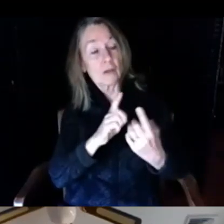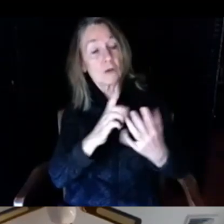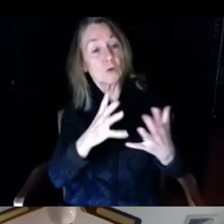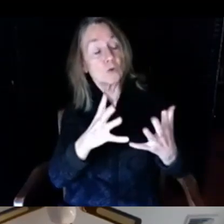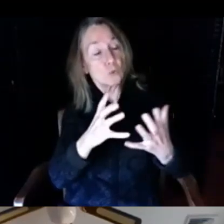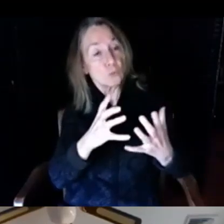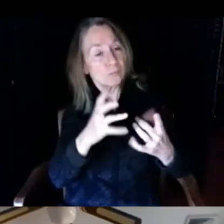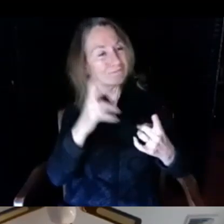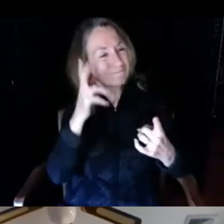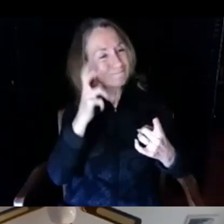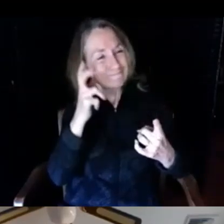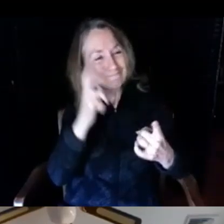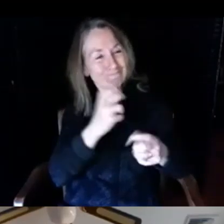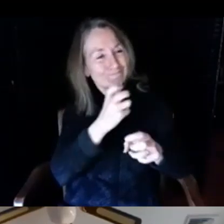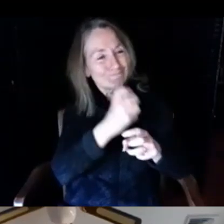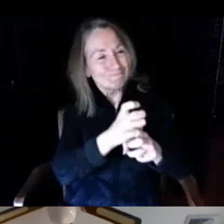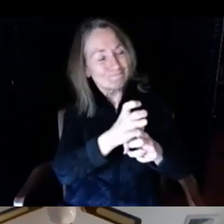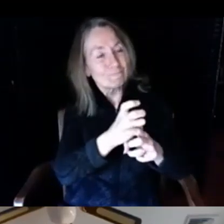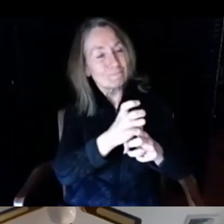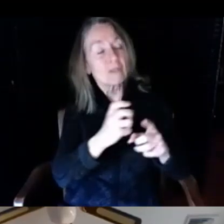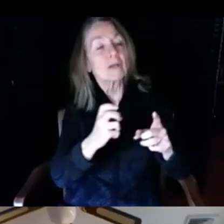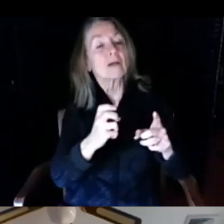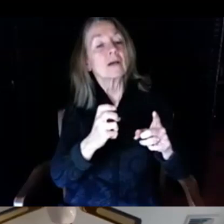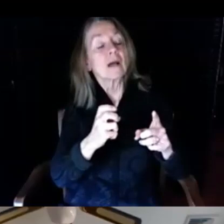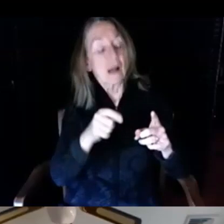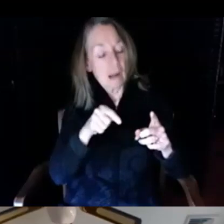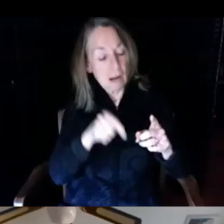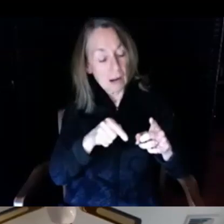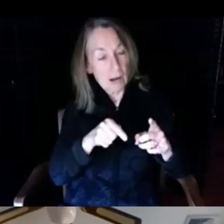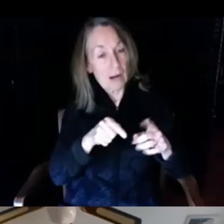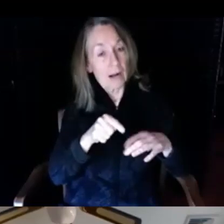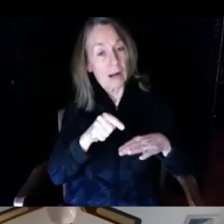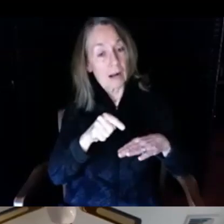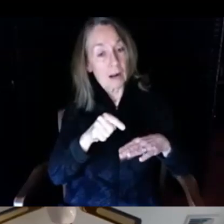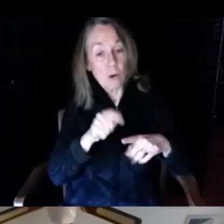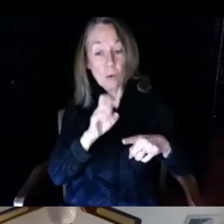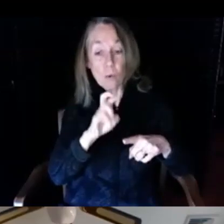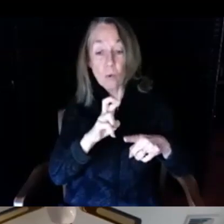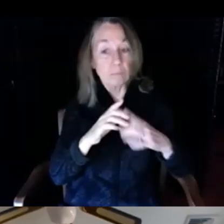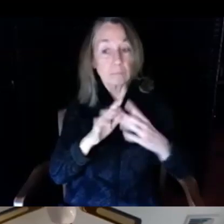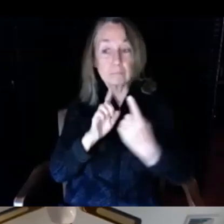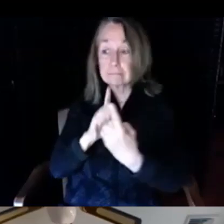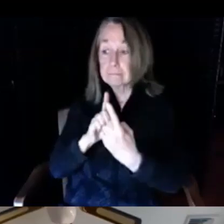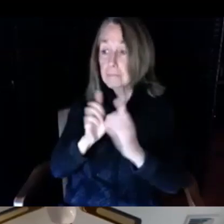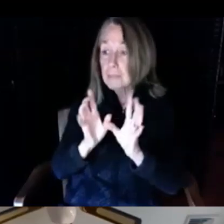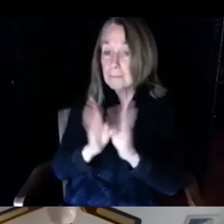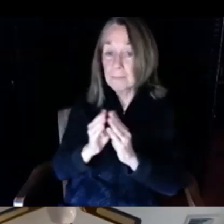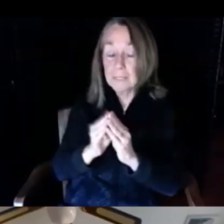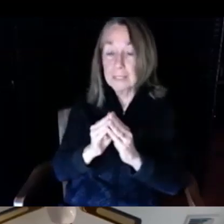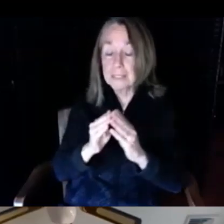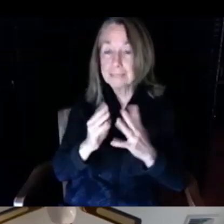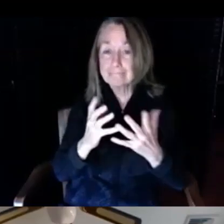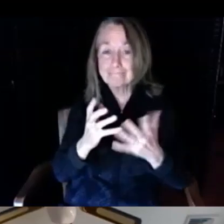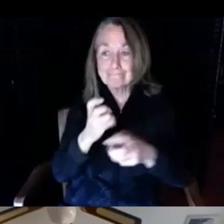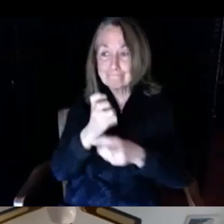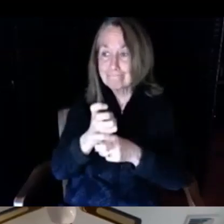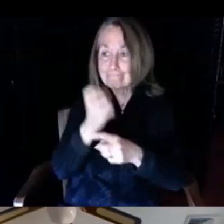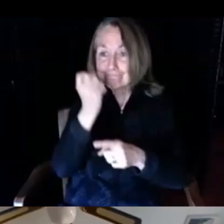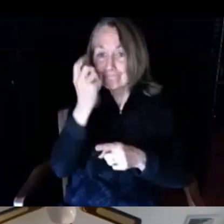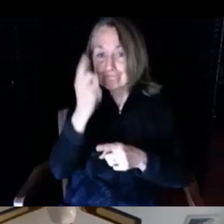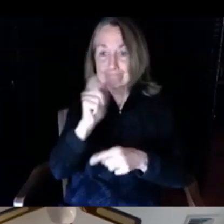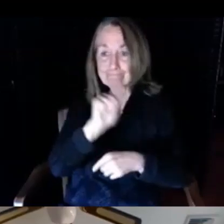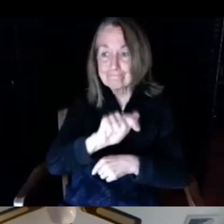because you couldn't understand what's being said, or you're at a meeting and you're having a hard time understanding what's being